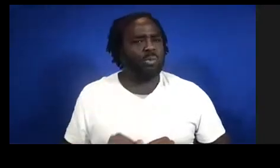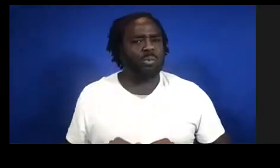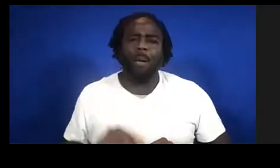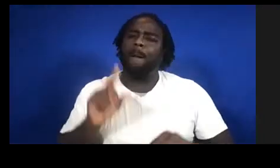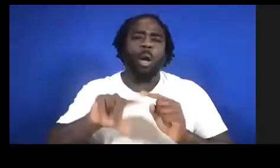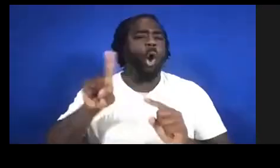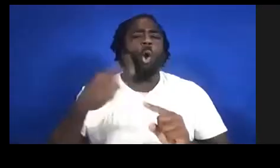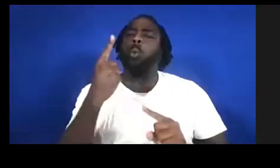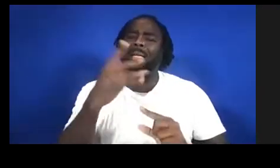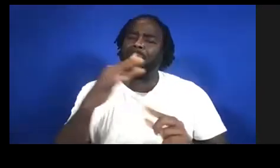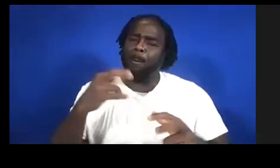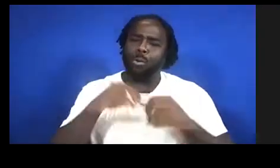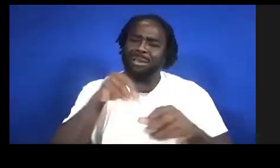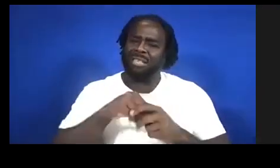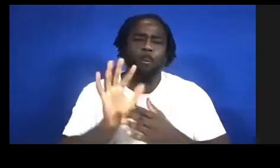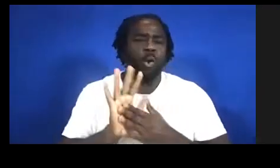3 hours.